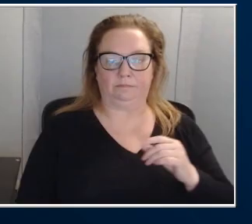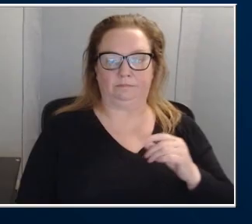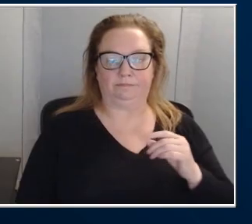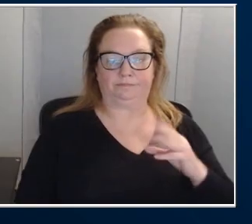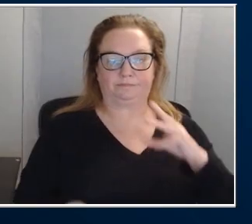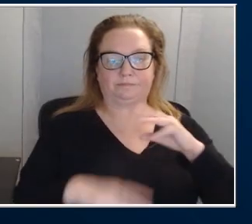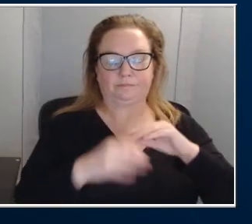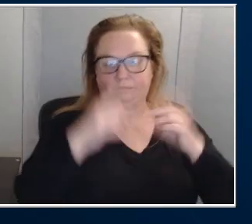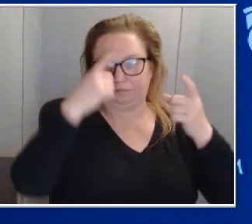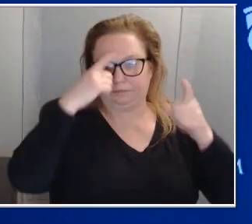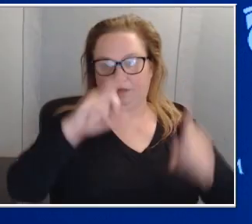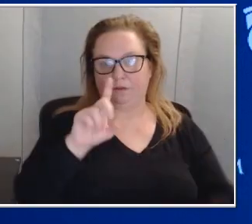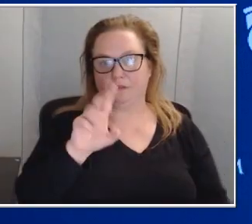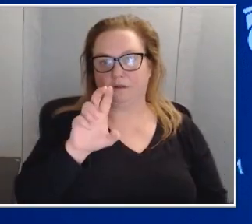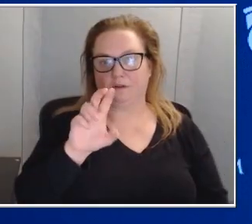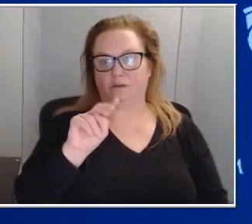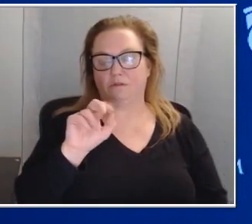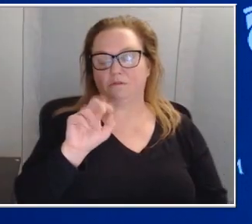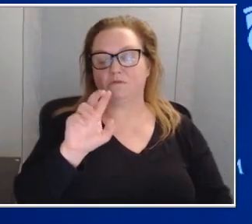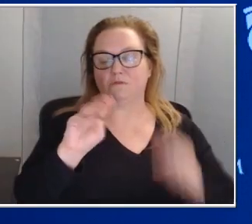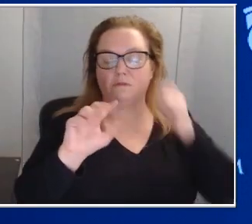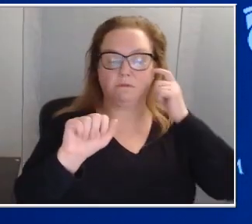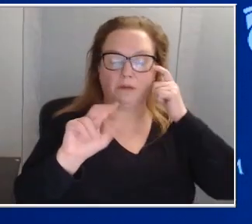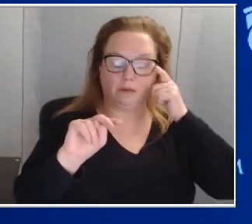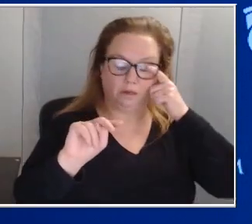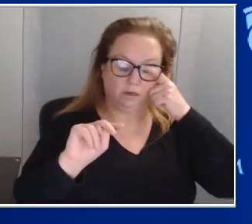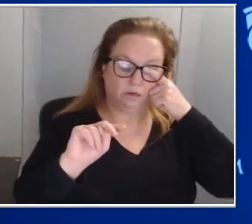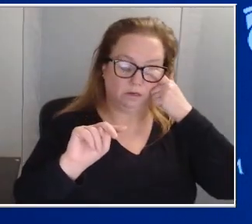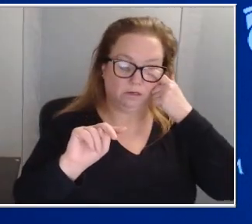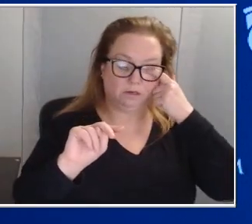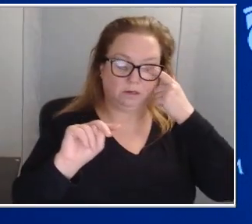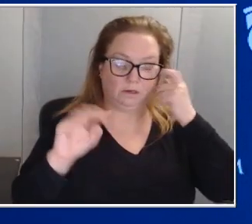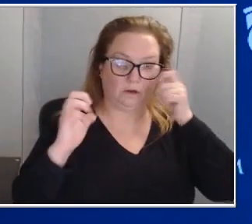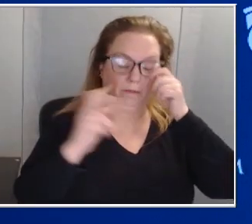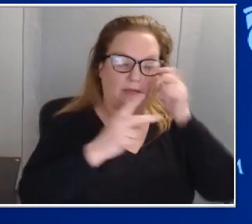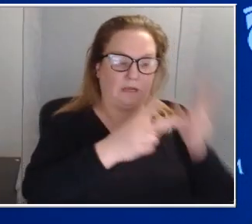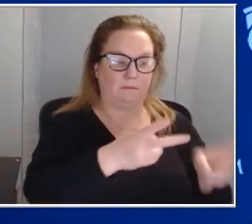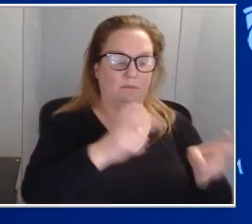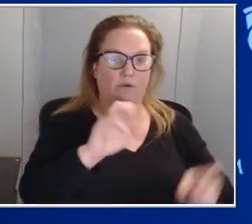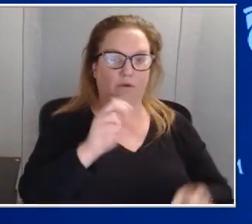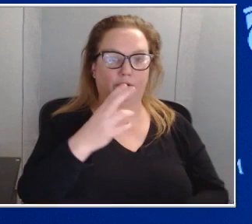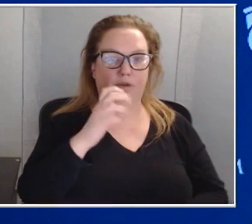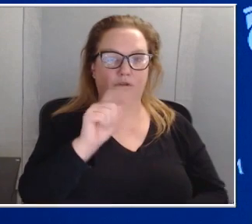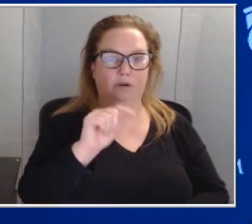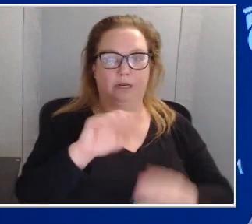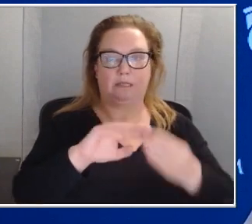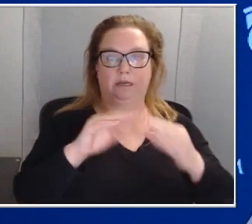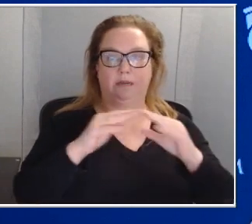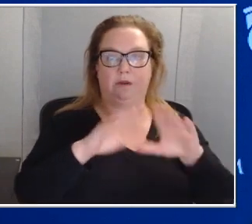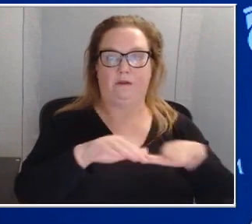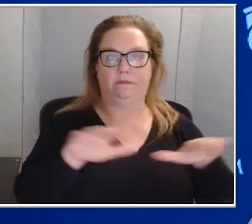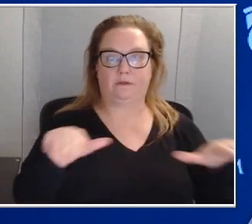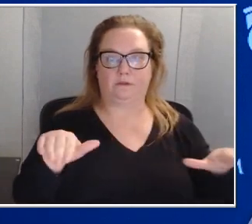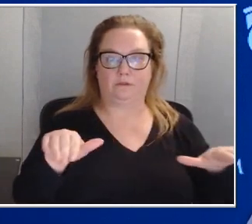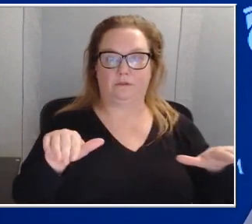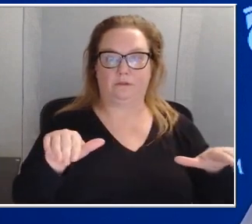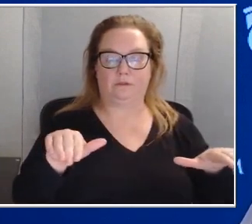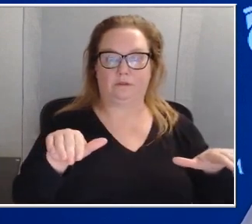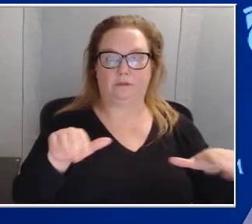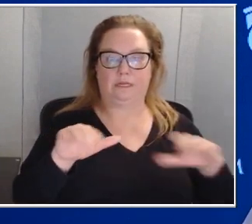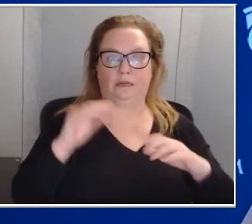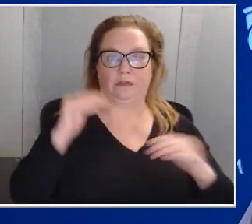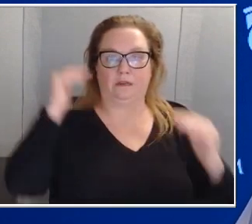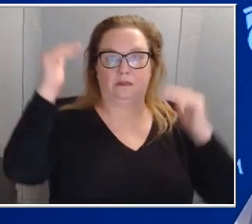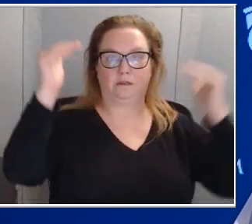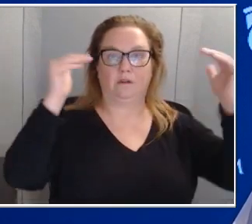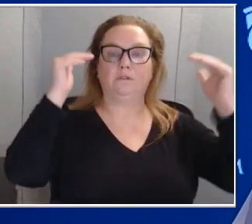absolutely agree with Dr. Norman. I think what you need to do is go back and pull those charts, pull that data of the number of children and or even adults